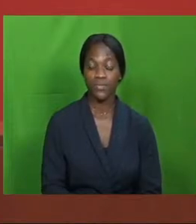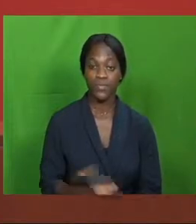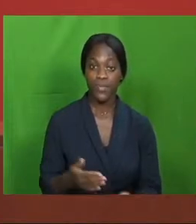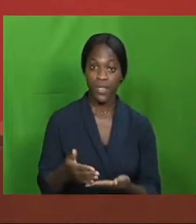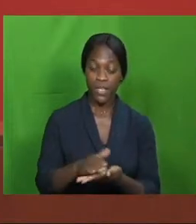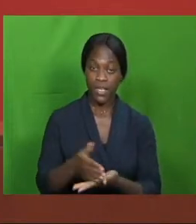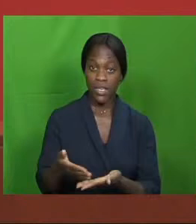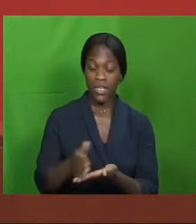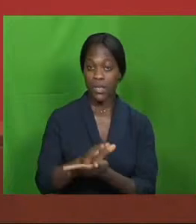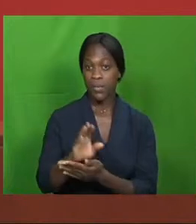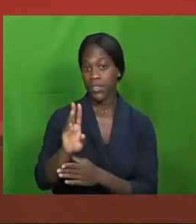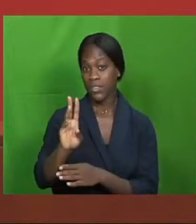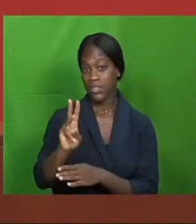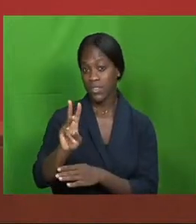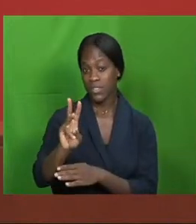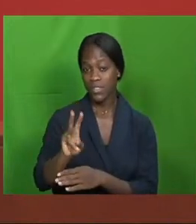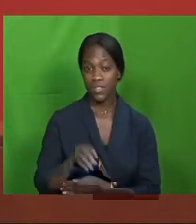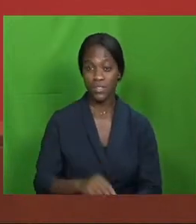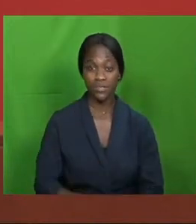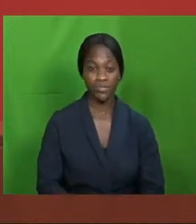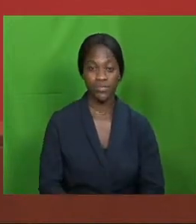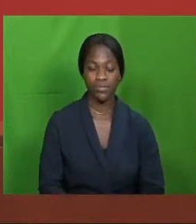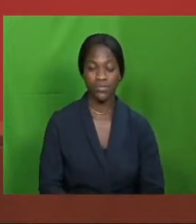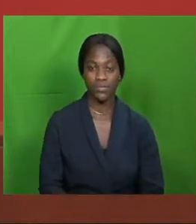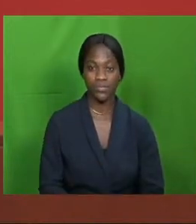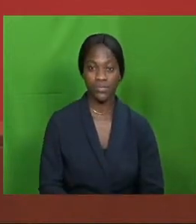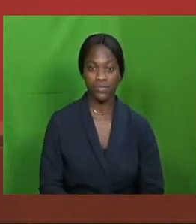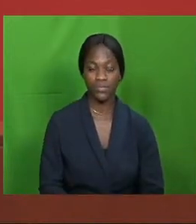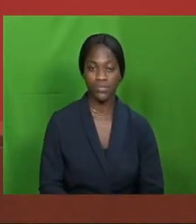Page 16.